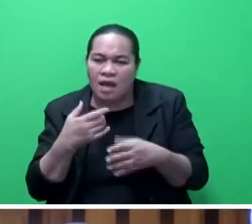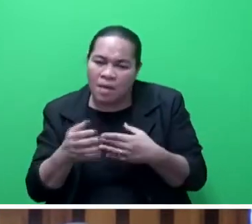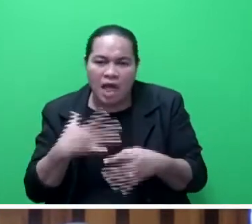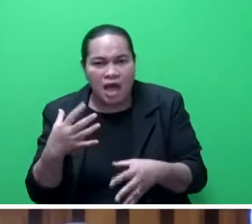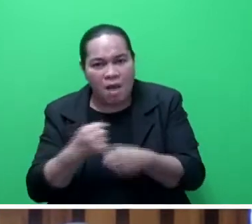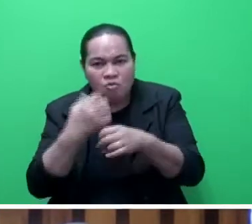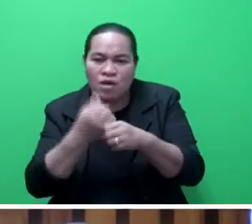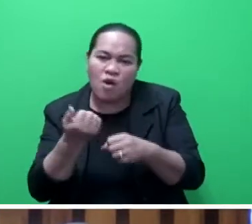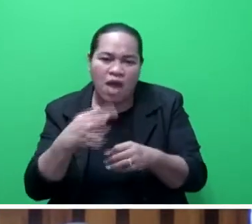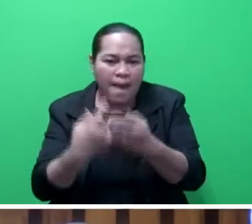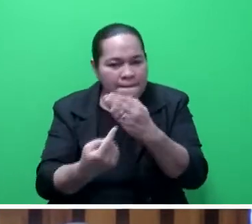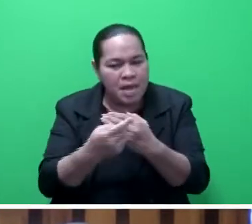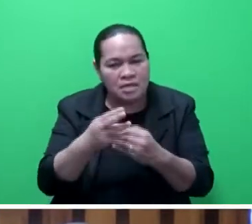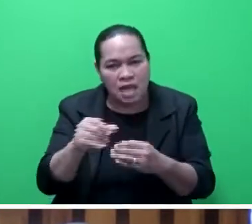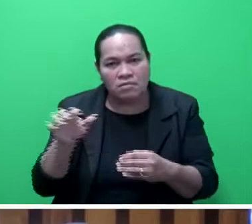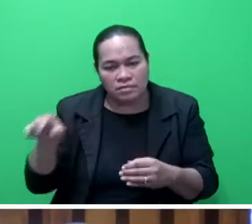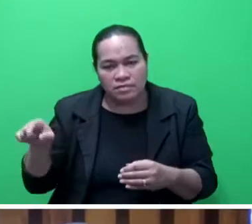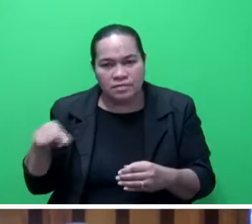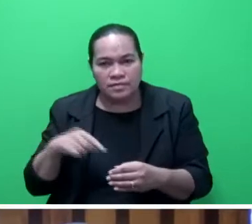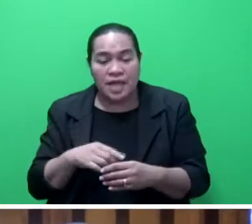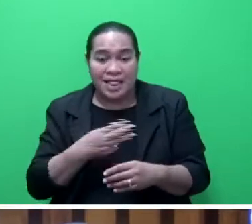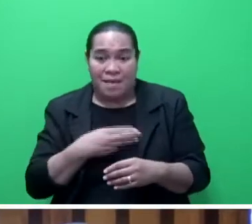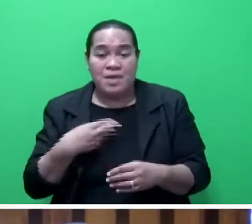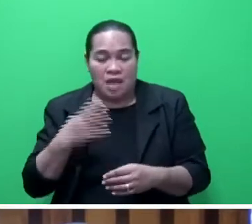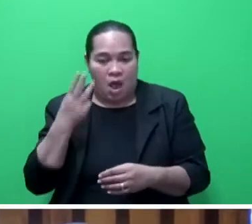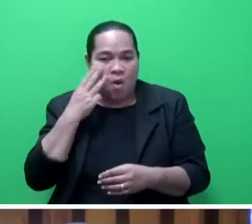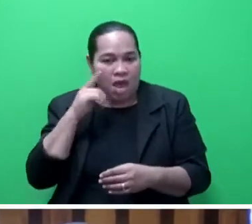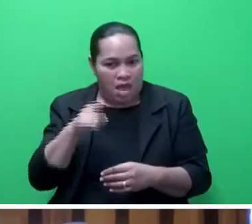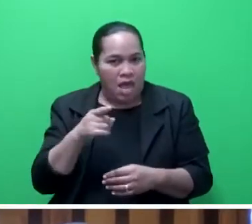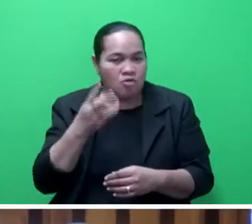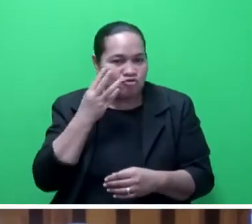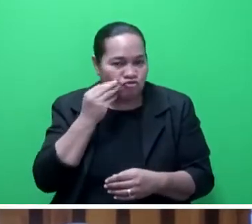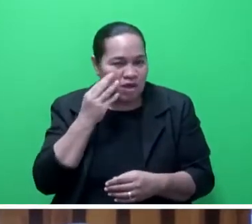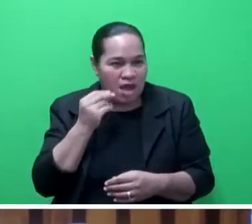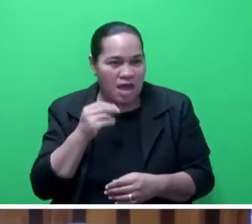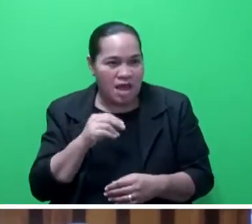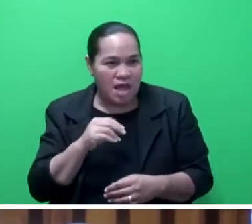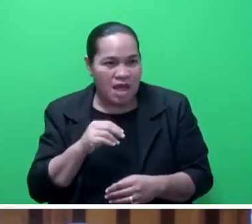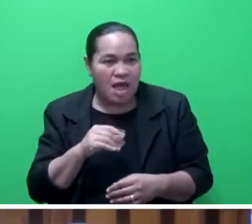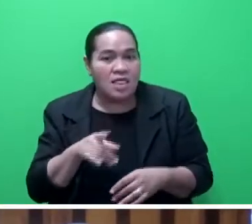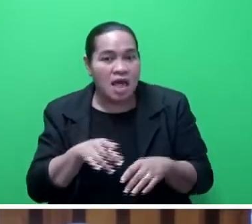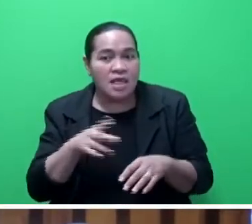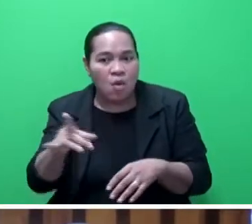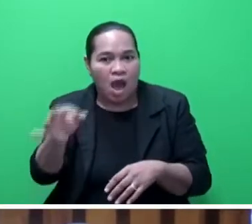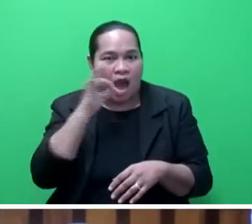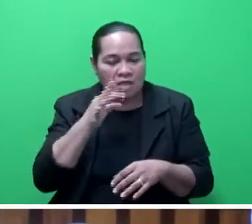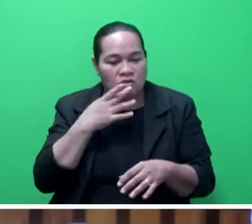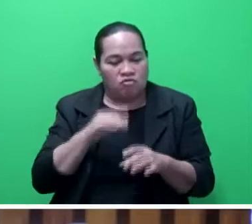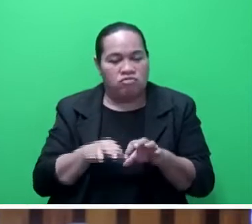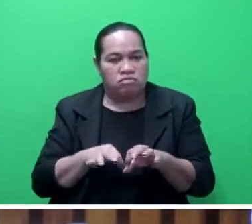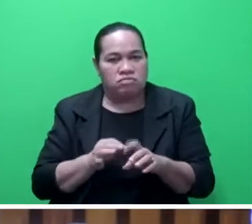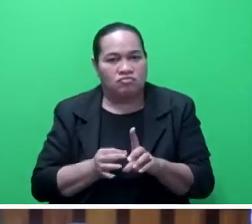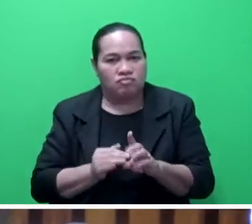years ago. Mr. Speaker, sir, the Ministry was aware of sugar, was aware of the request for the price review. However, the Ministry does